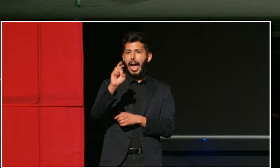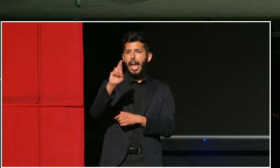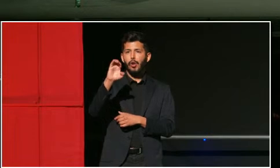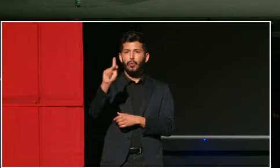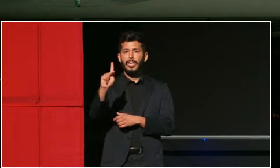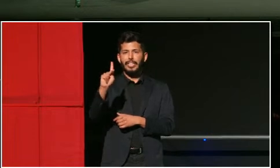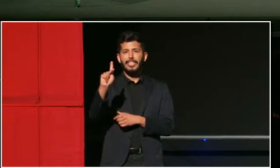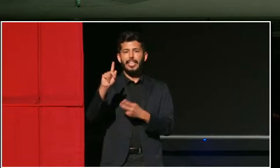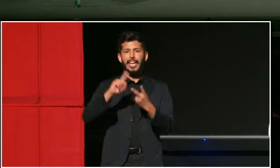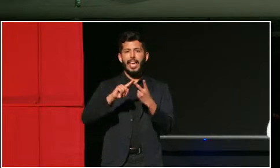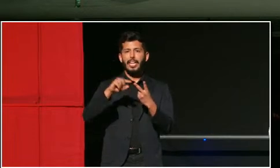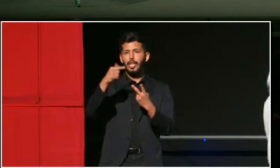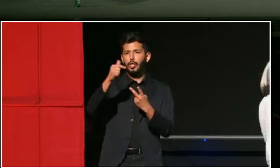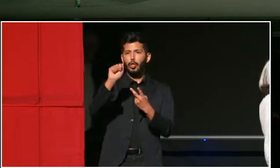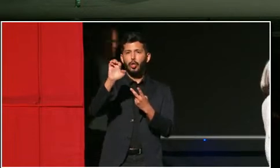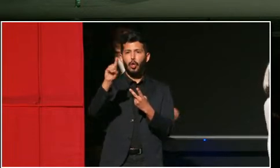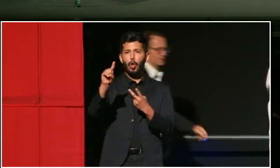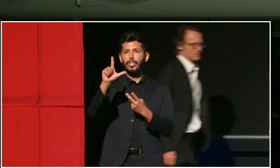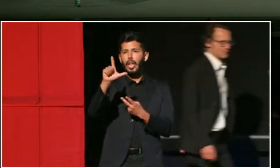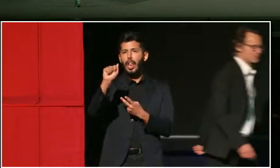and Gaule Larssen.